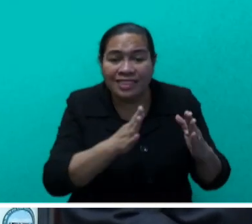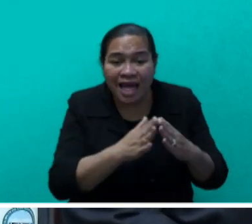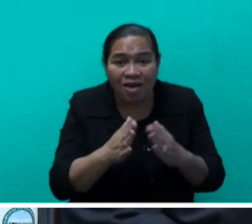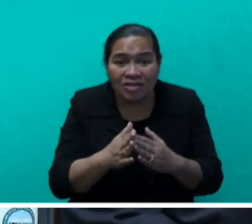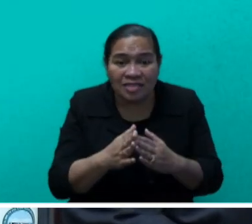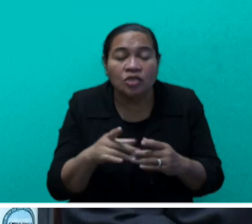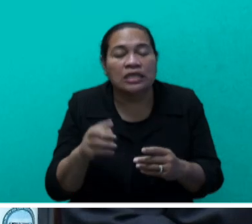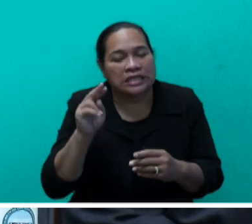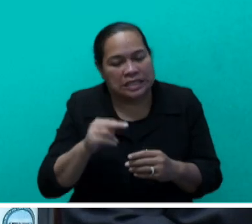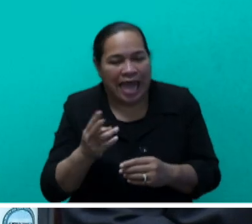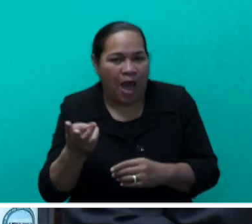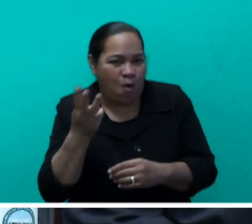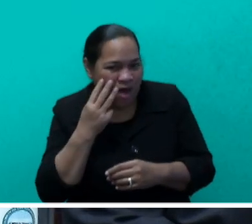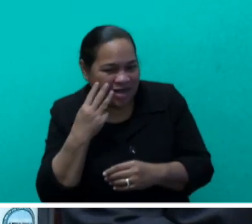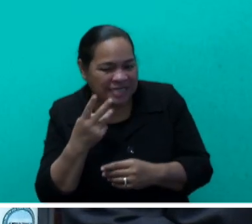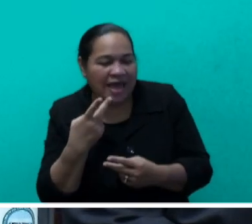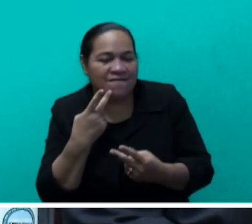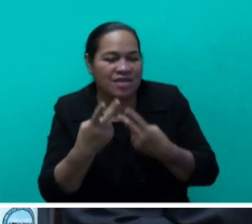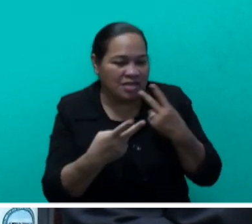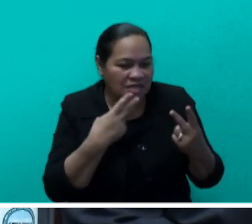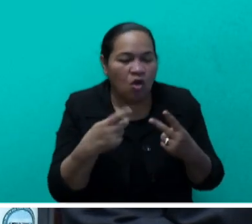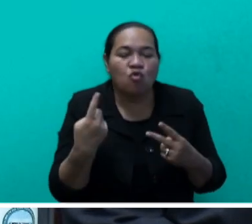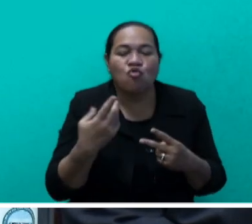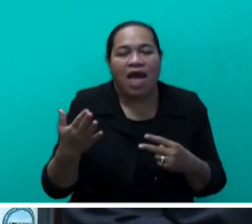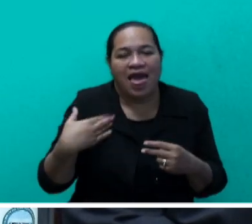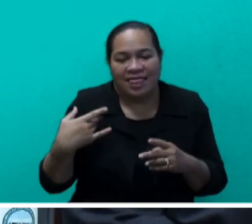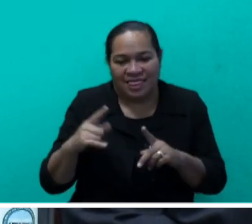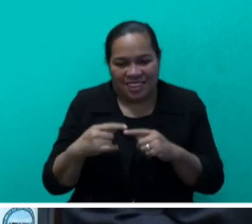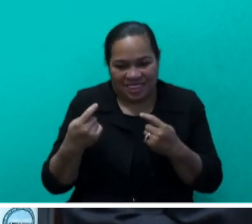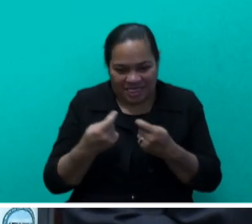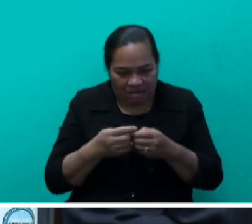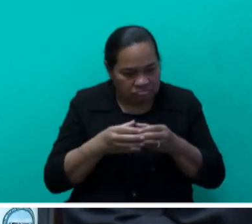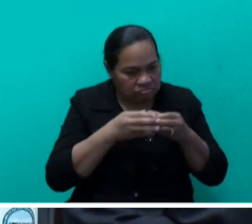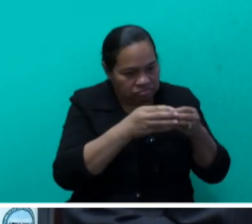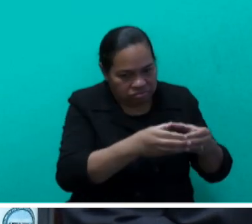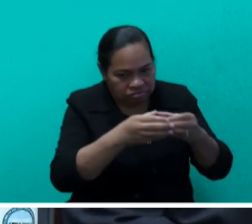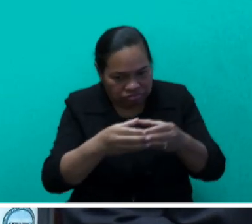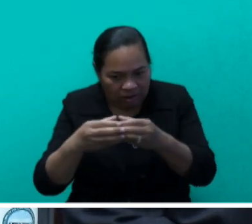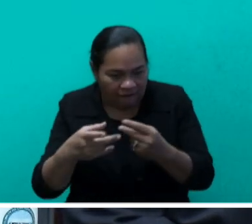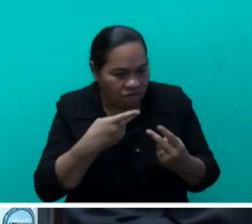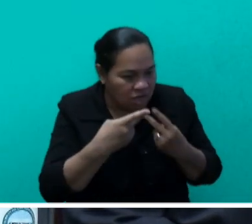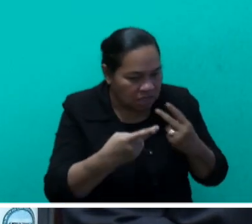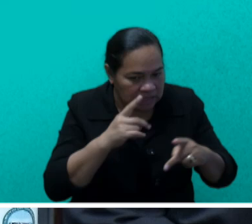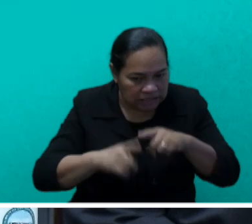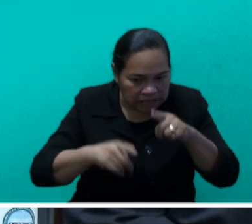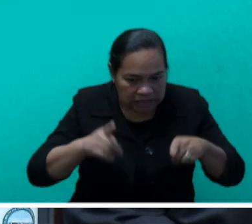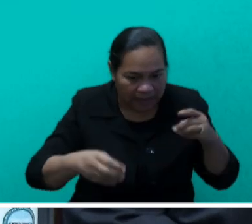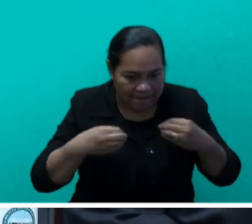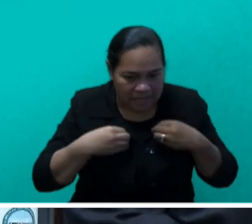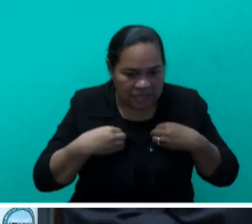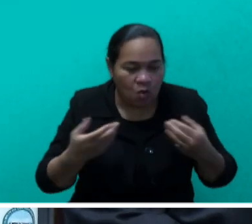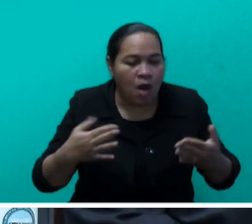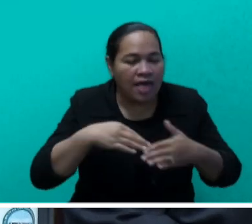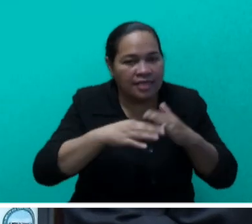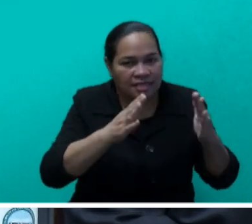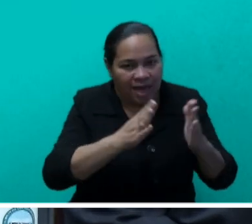as awareness and visitation by the health team to all residences and business houses in town. The purpose of such visit